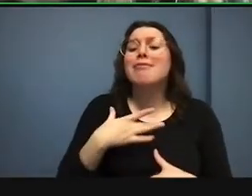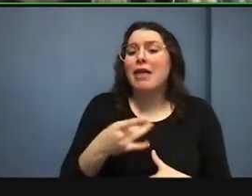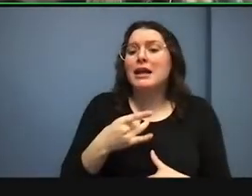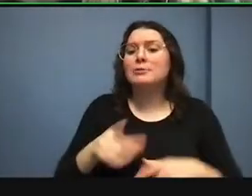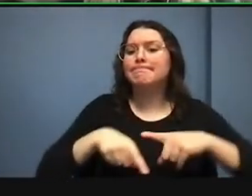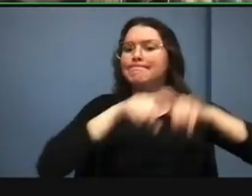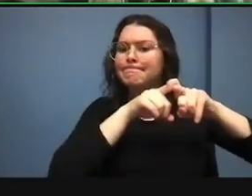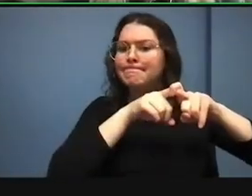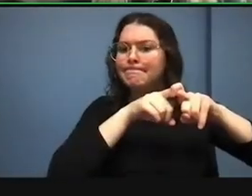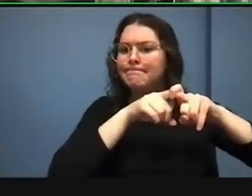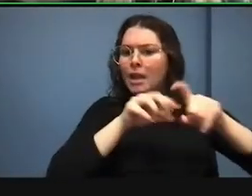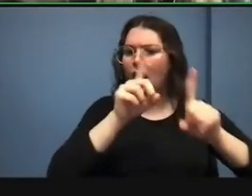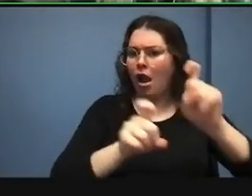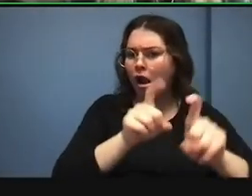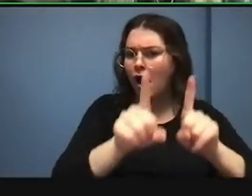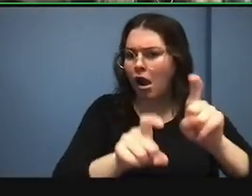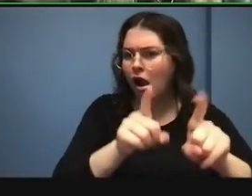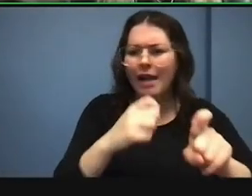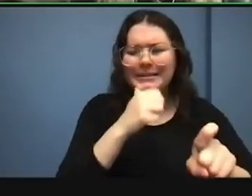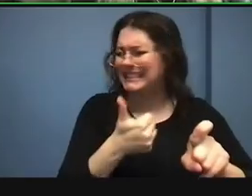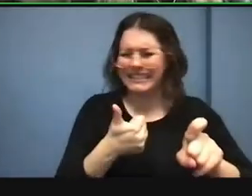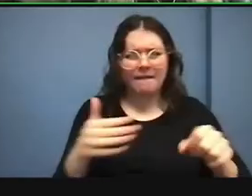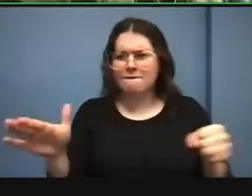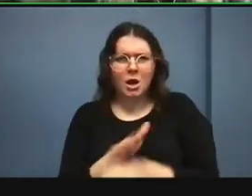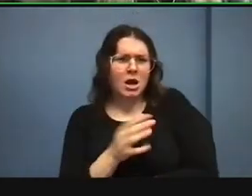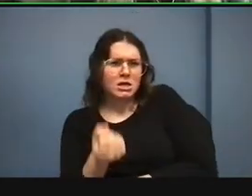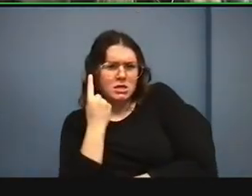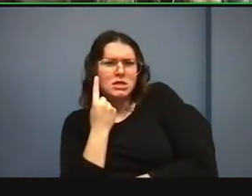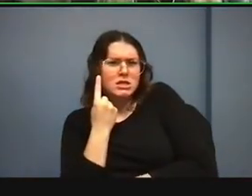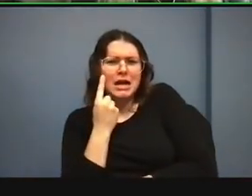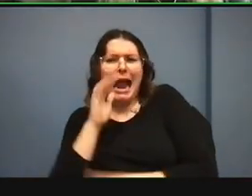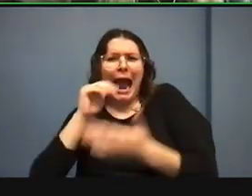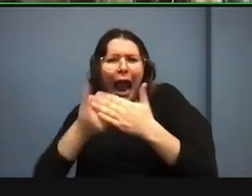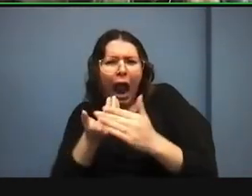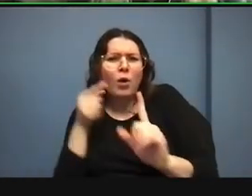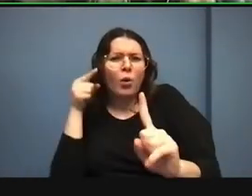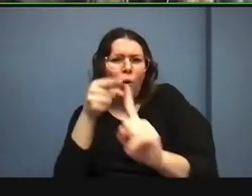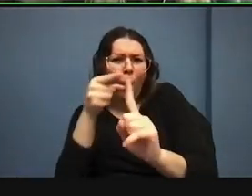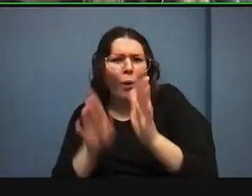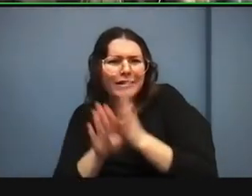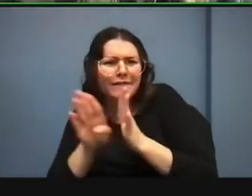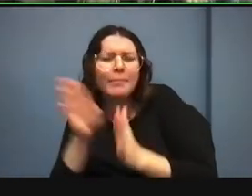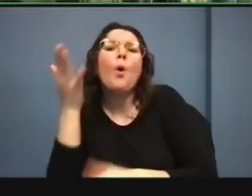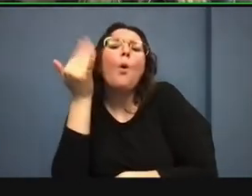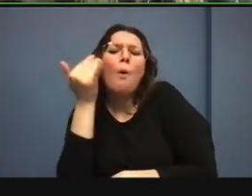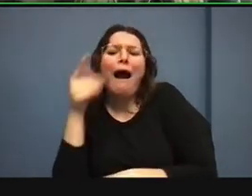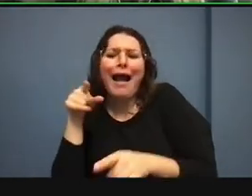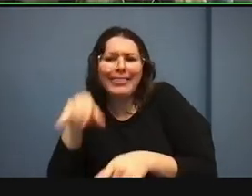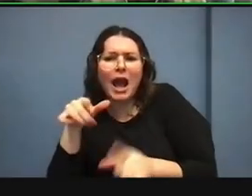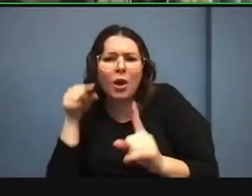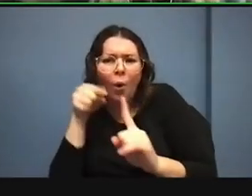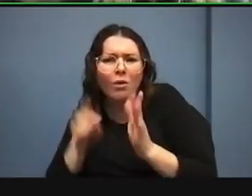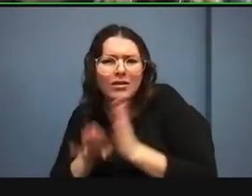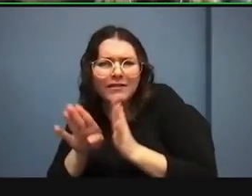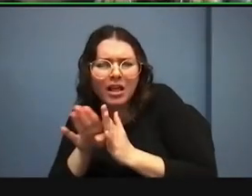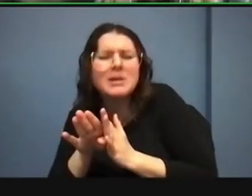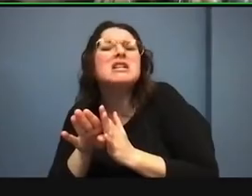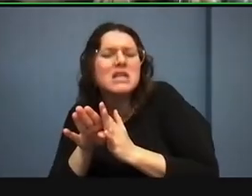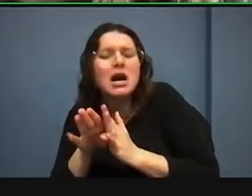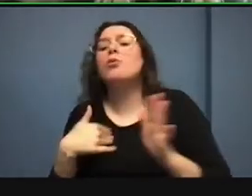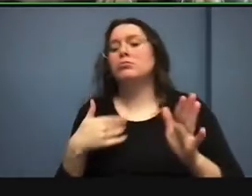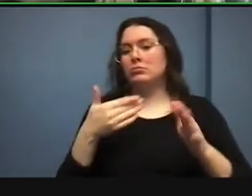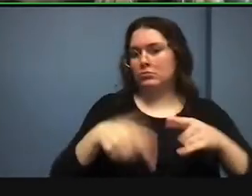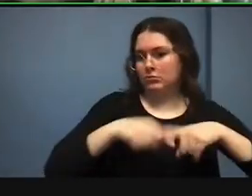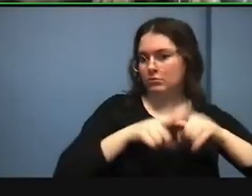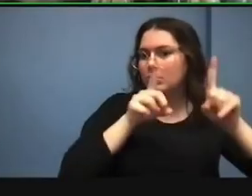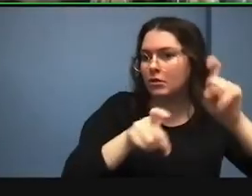these questions when I don't fully understand how a goal was developed or why a goal was developed. So I like to